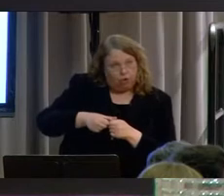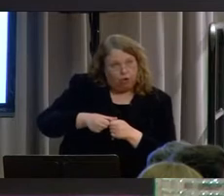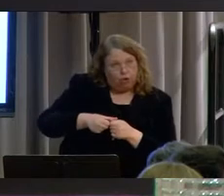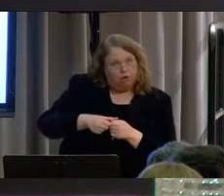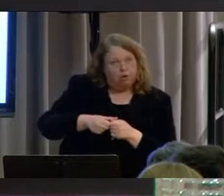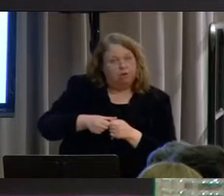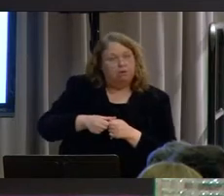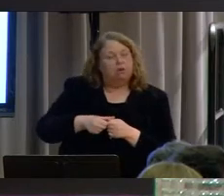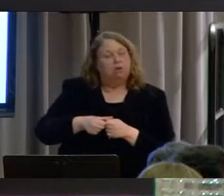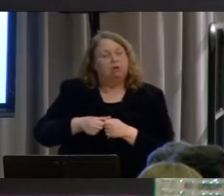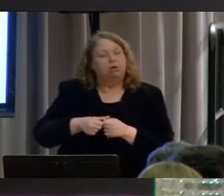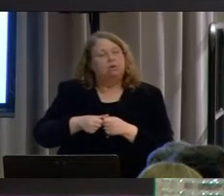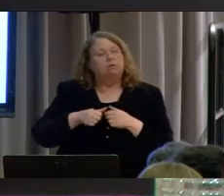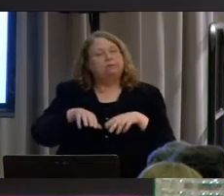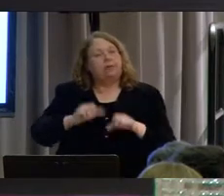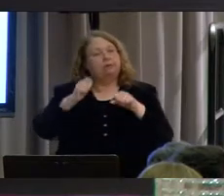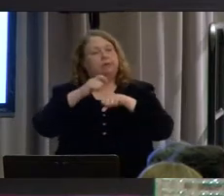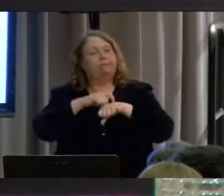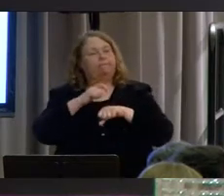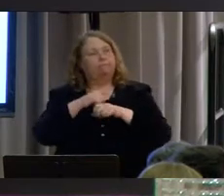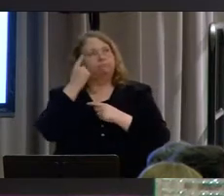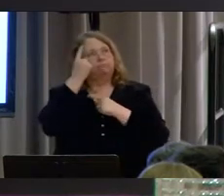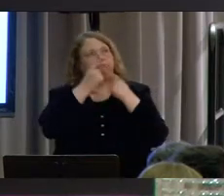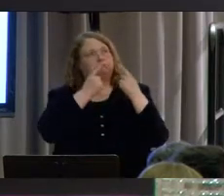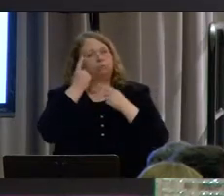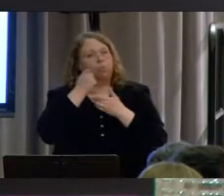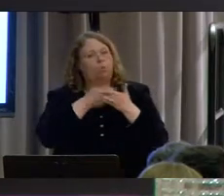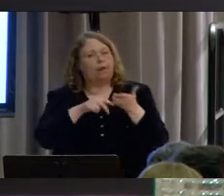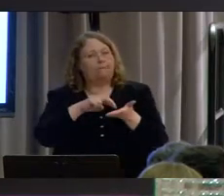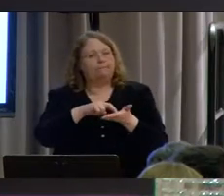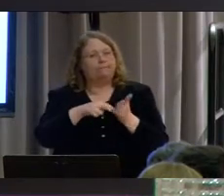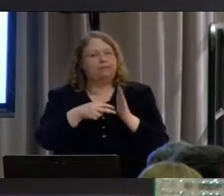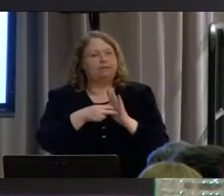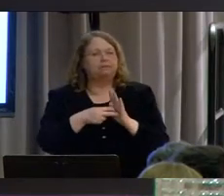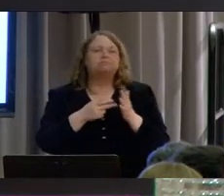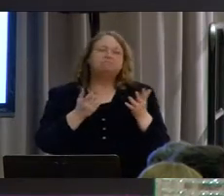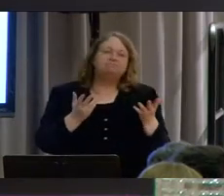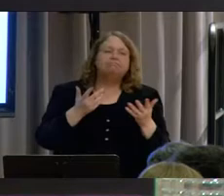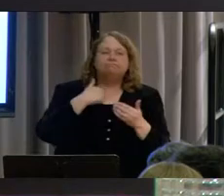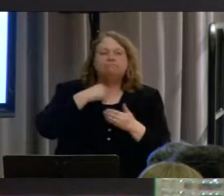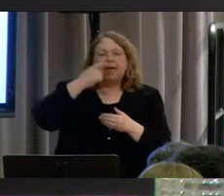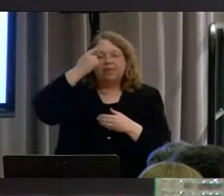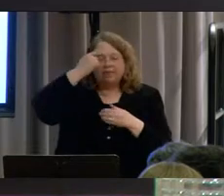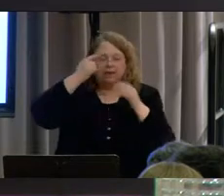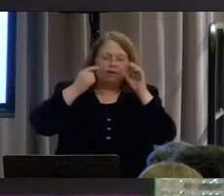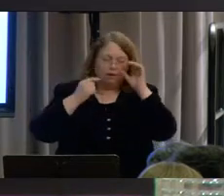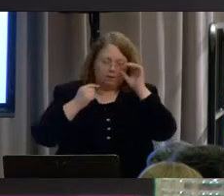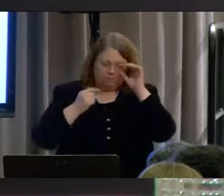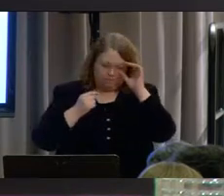and pause for a moment to think about what this might be. So I think that